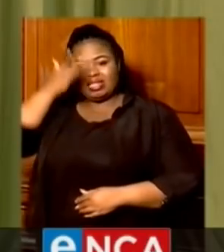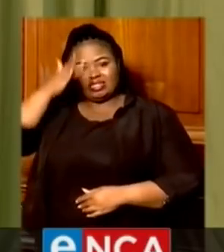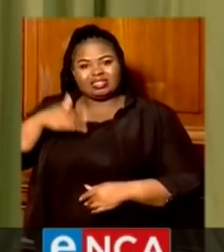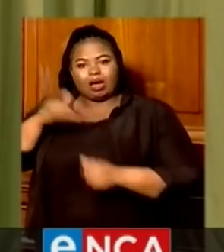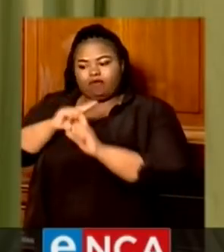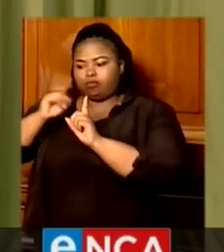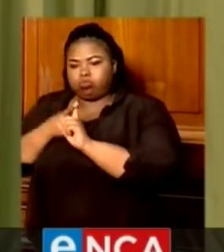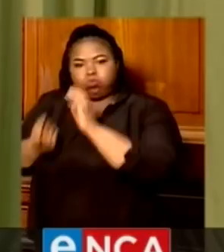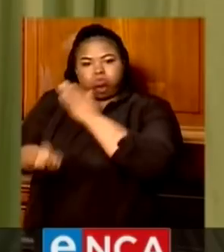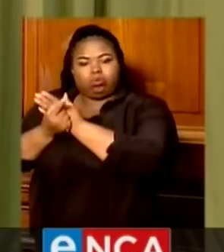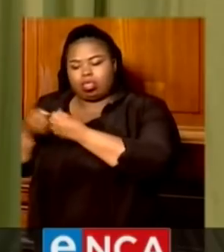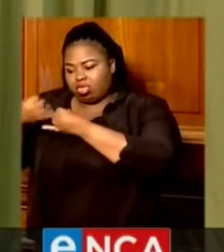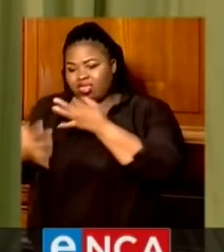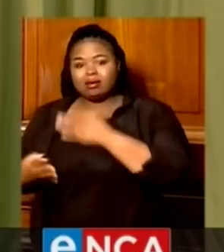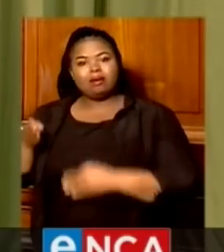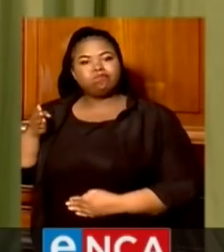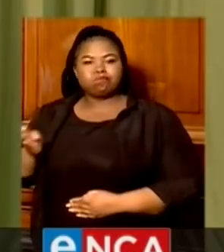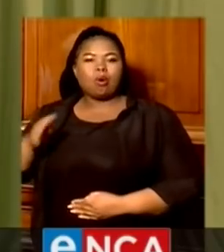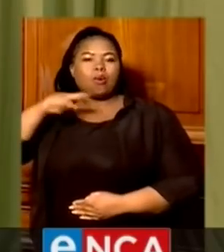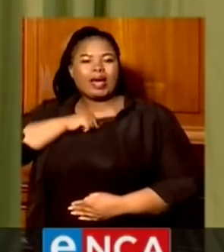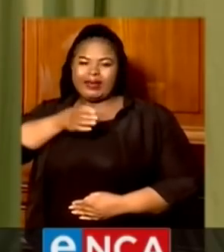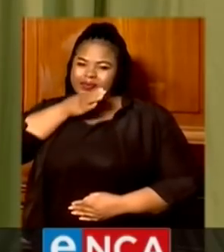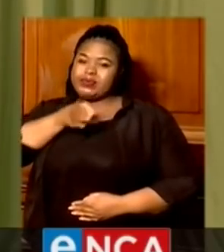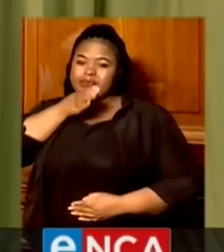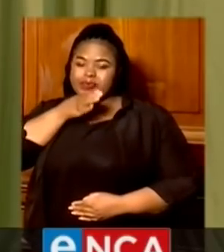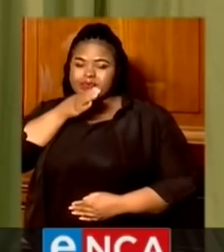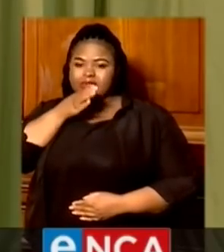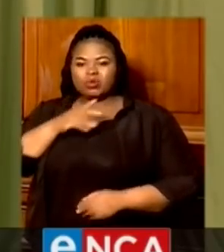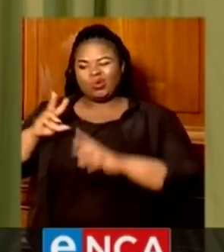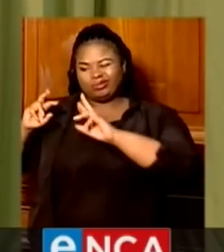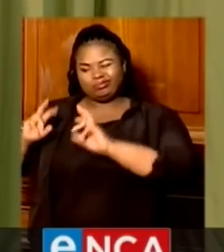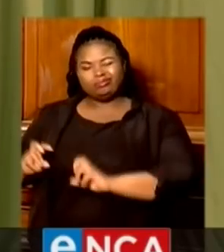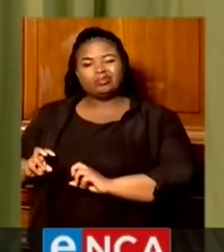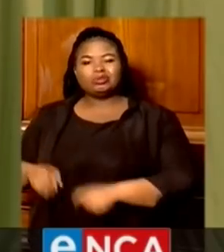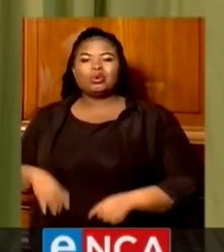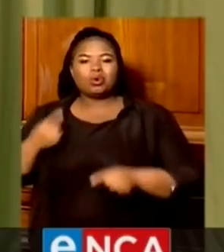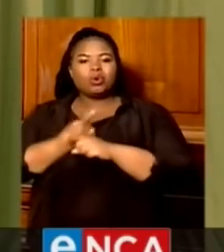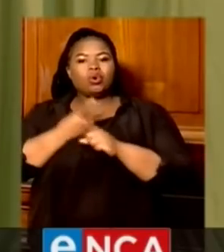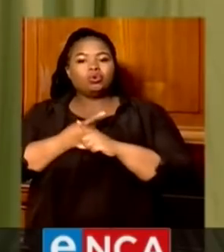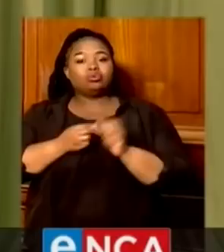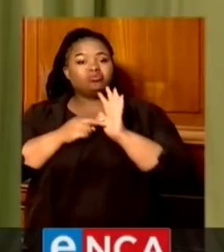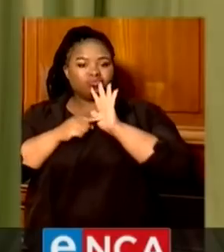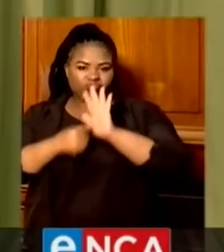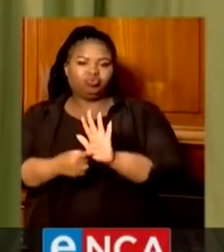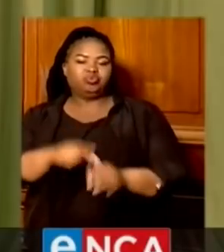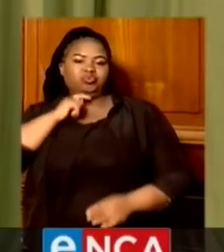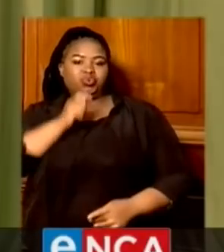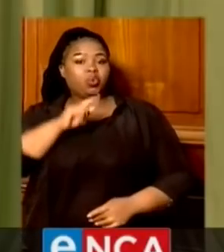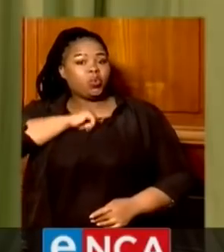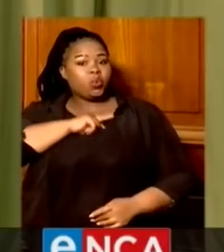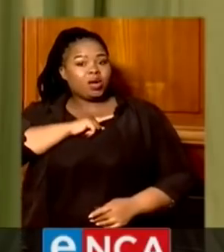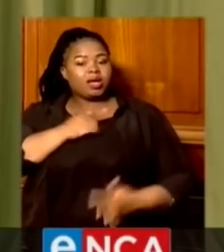So some of the modeling that was done to predict the impact of an alcohol ban, and these models was demonstrated that introduction of